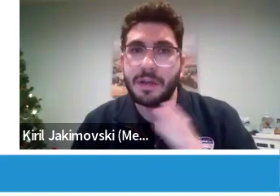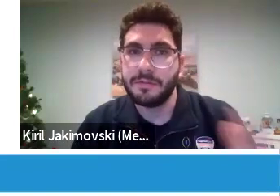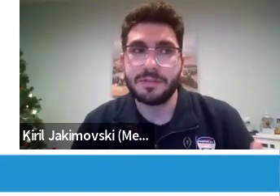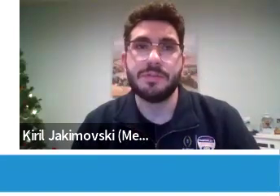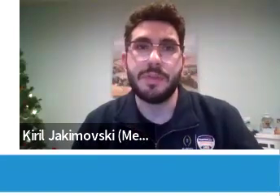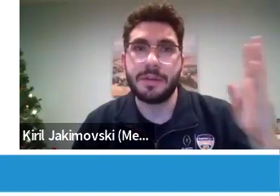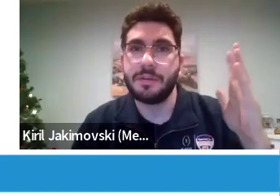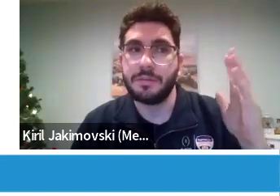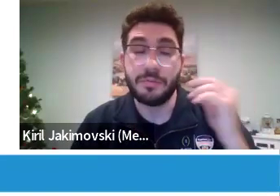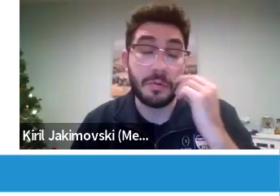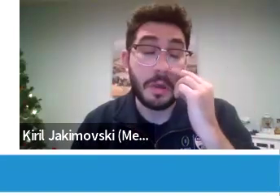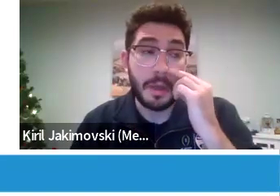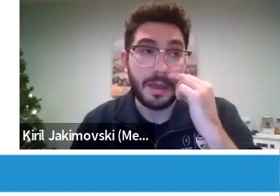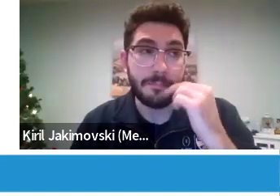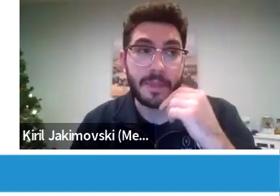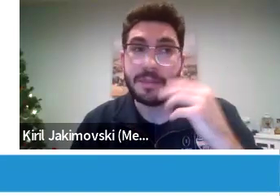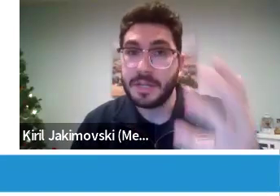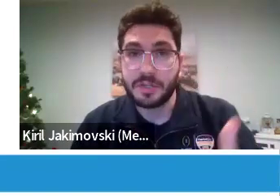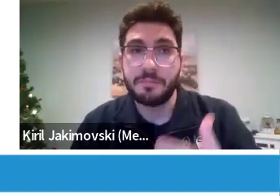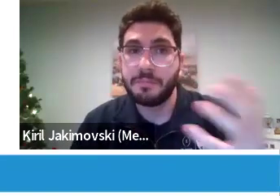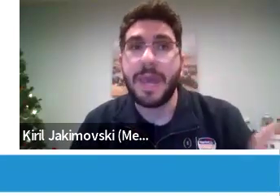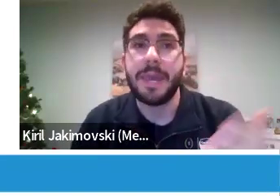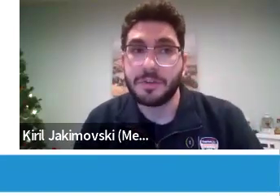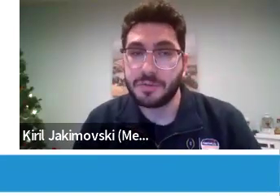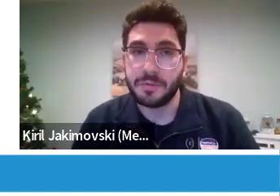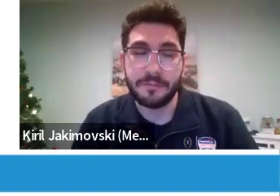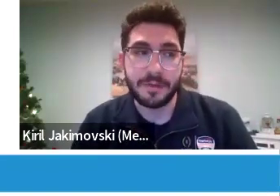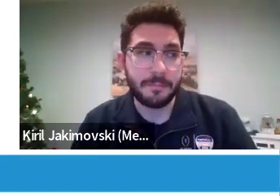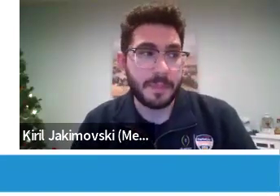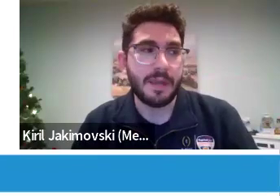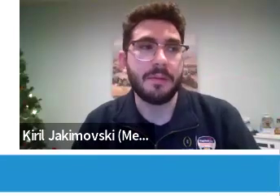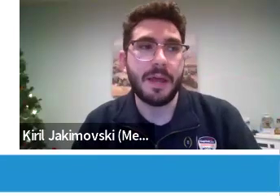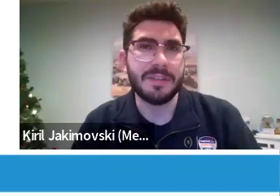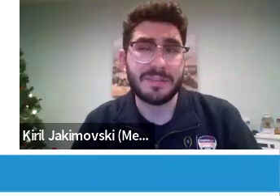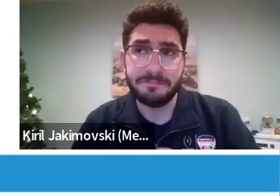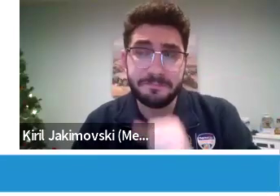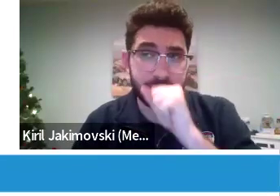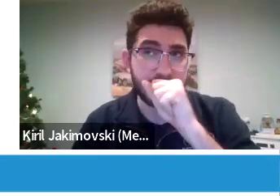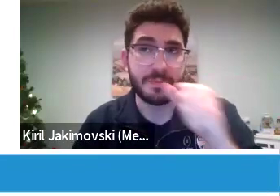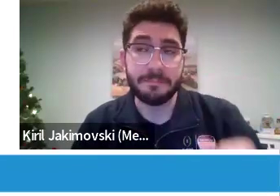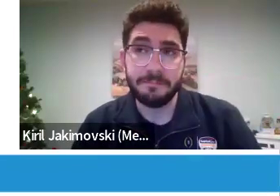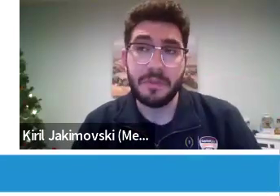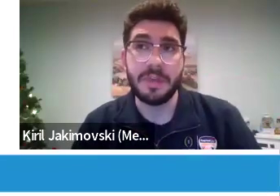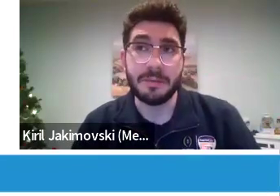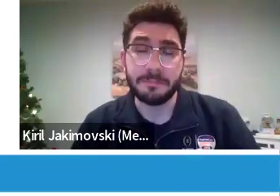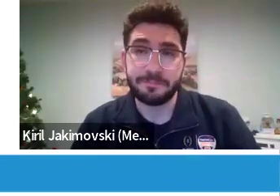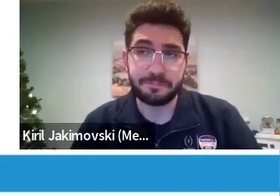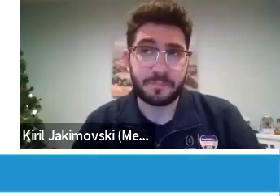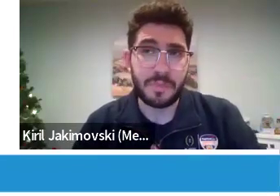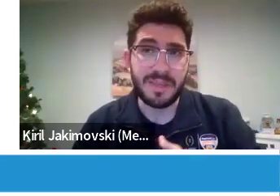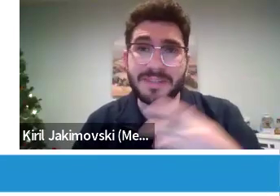can delve into that go through, and then each page sort of outlines,